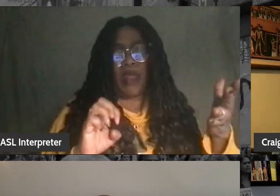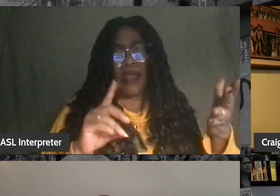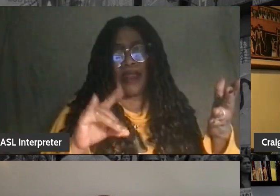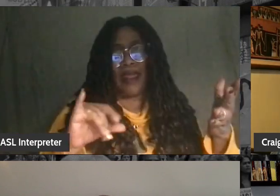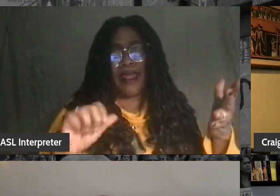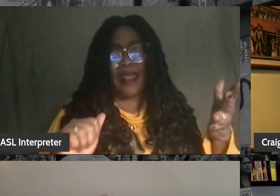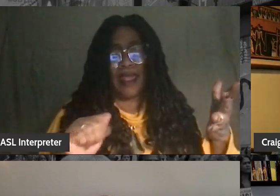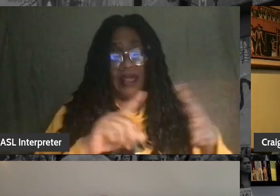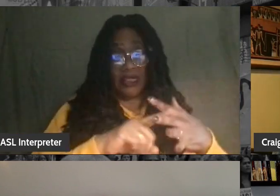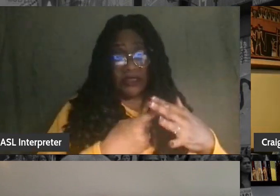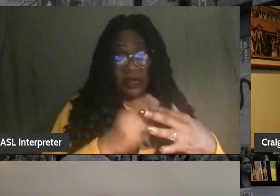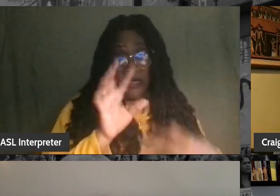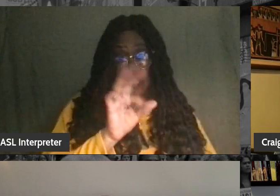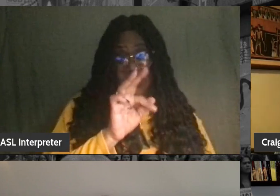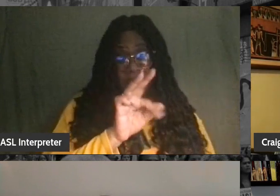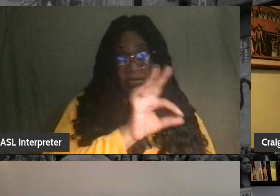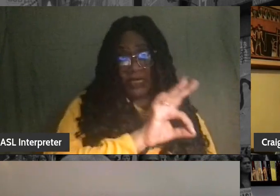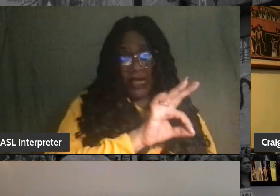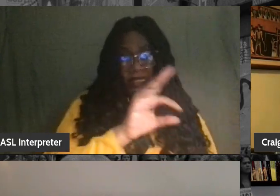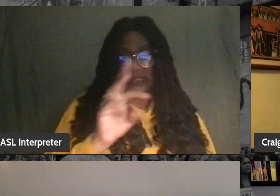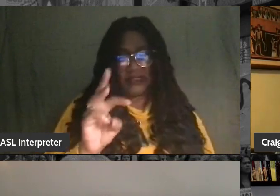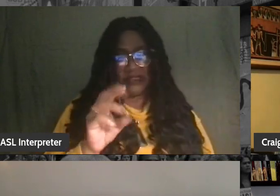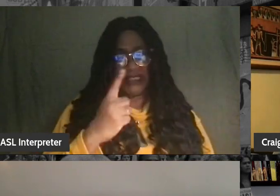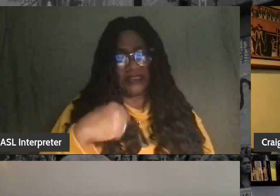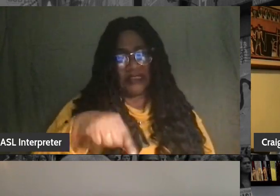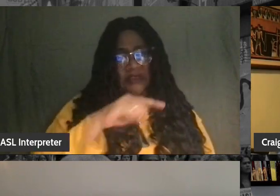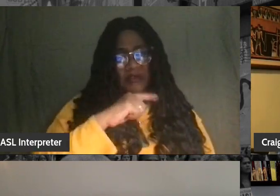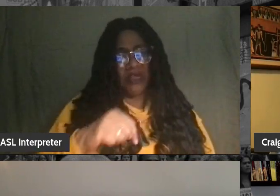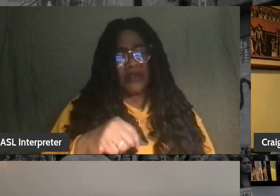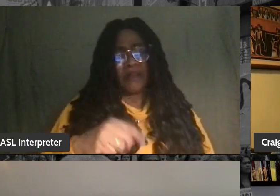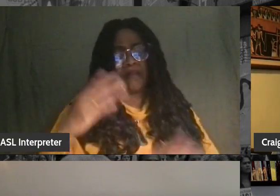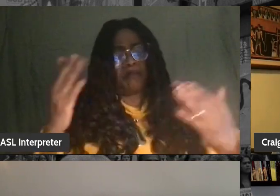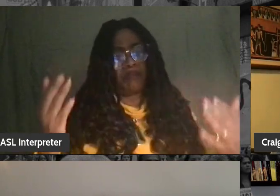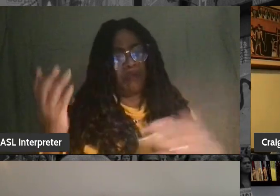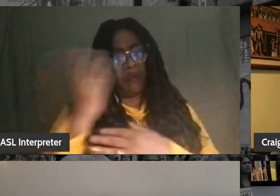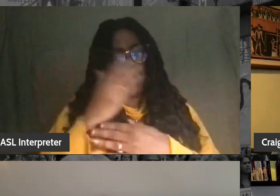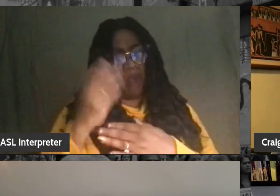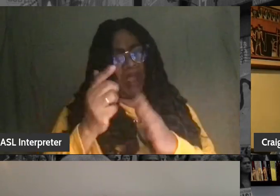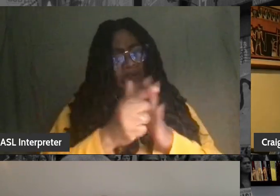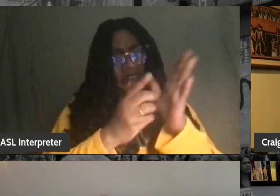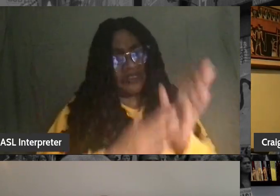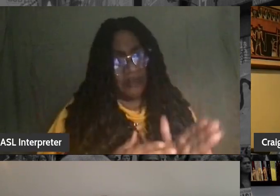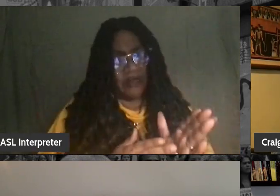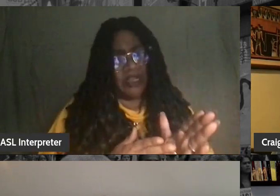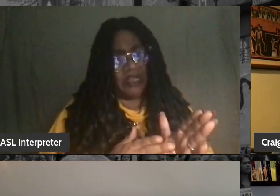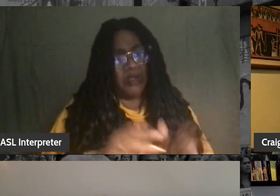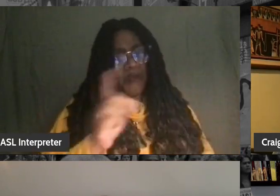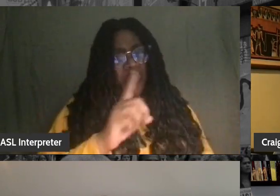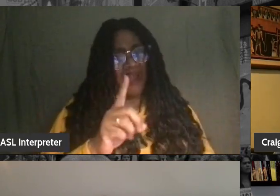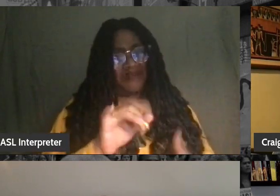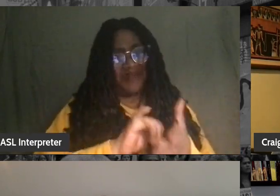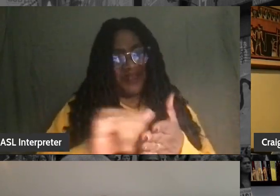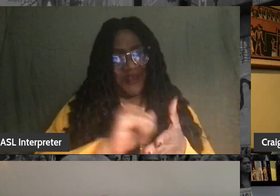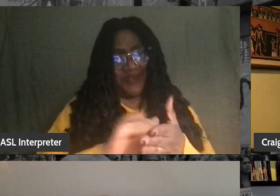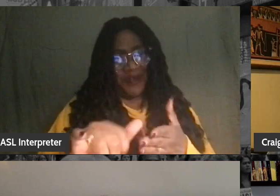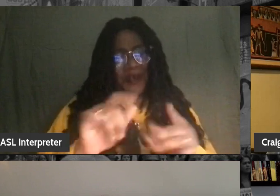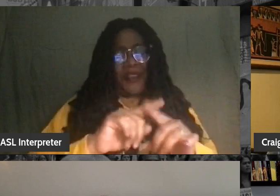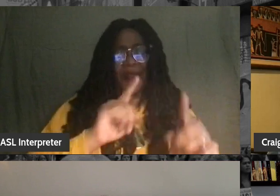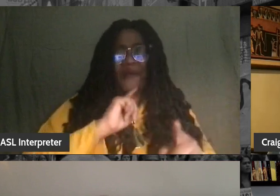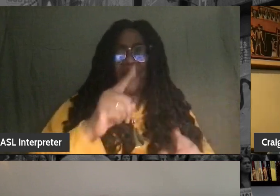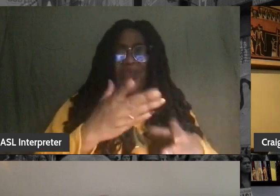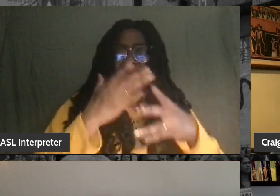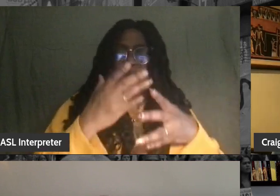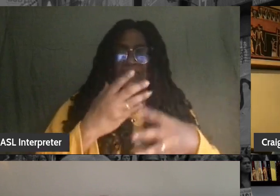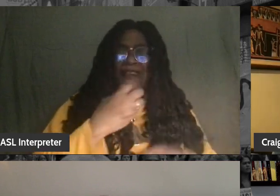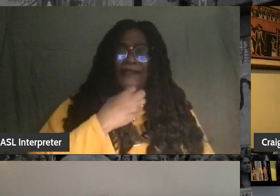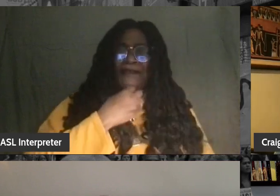in 1996 as a securities attorney in New York, and then realized the true passion was to work for the arts and moved to